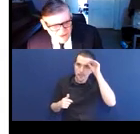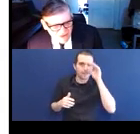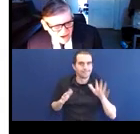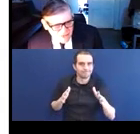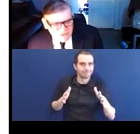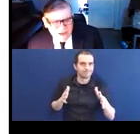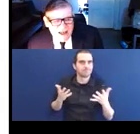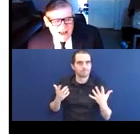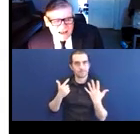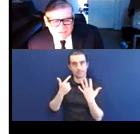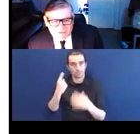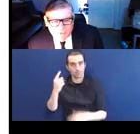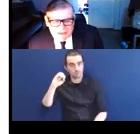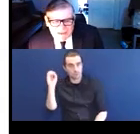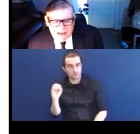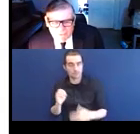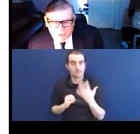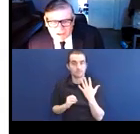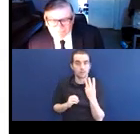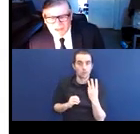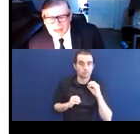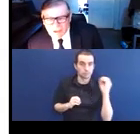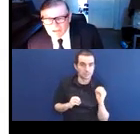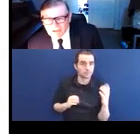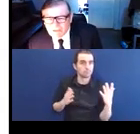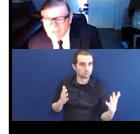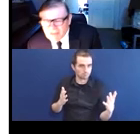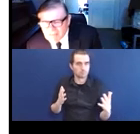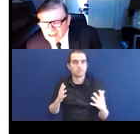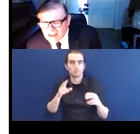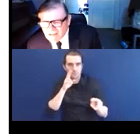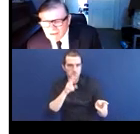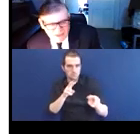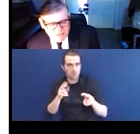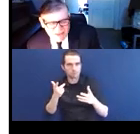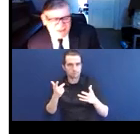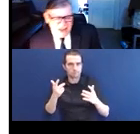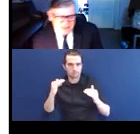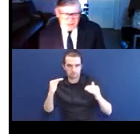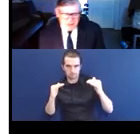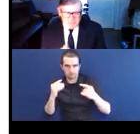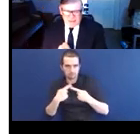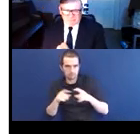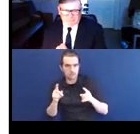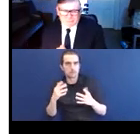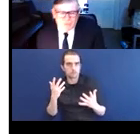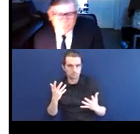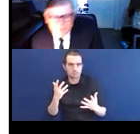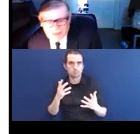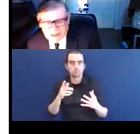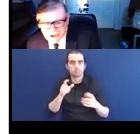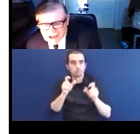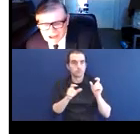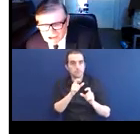life outcomes. 74% reported that they were able to provide better livelihood for their families. 92%